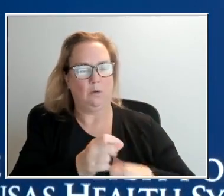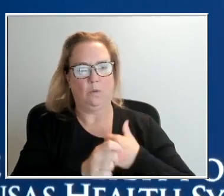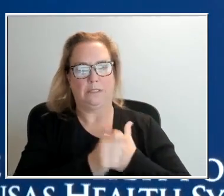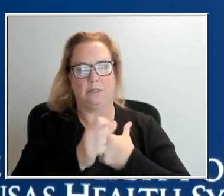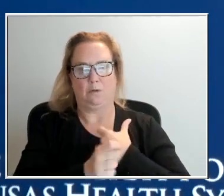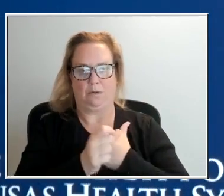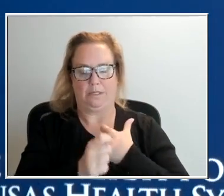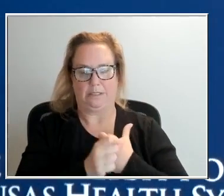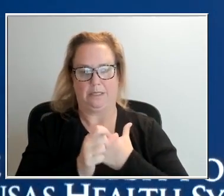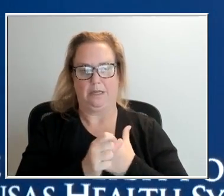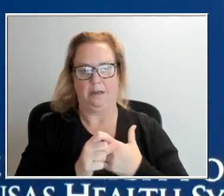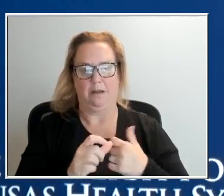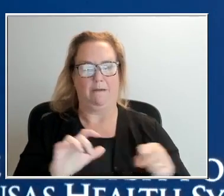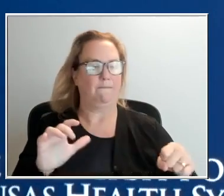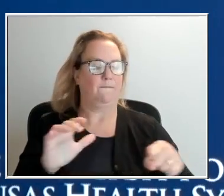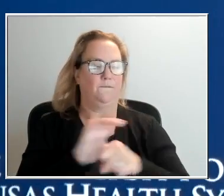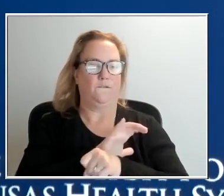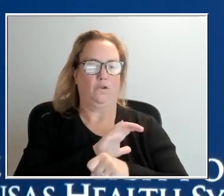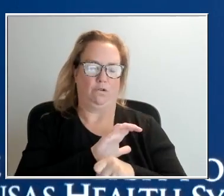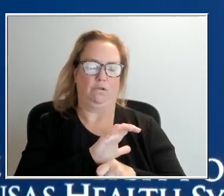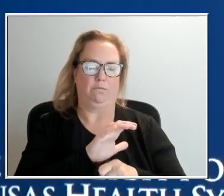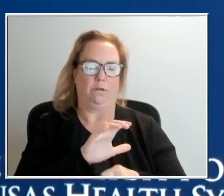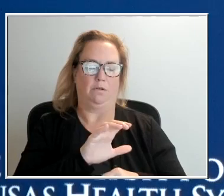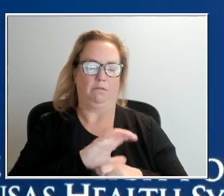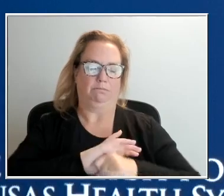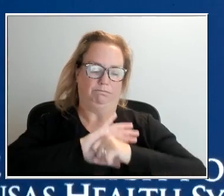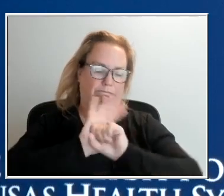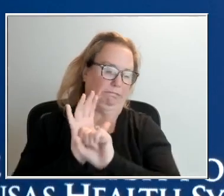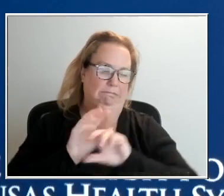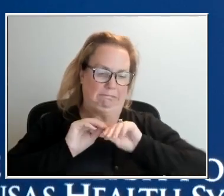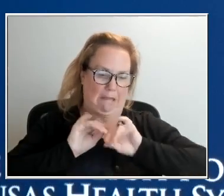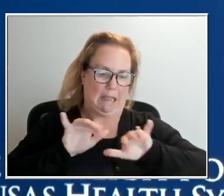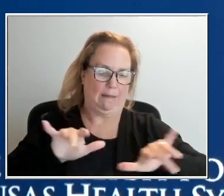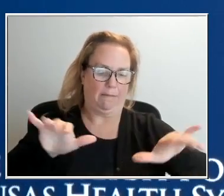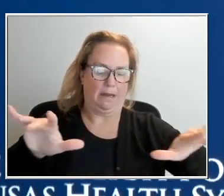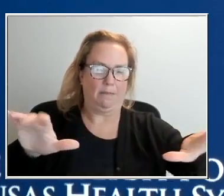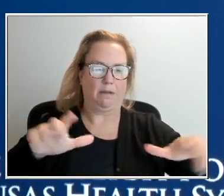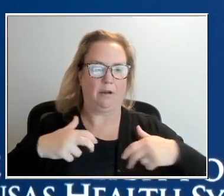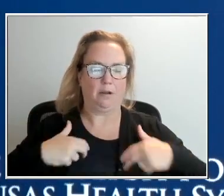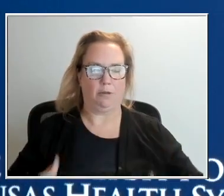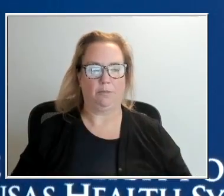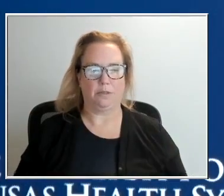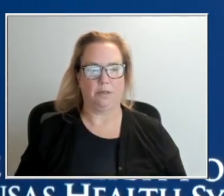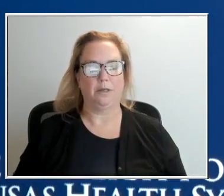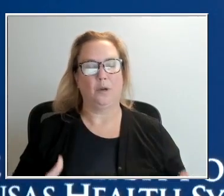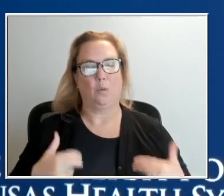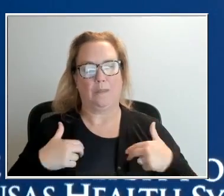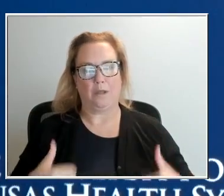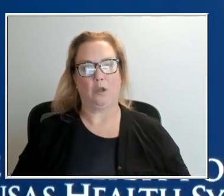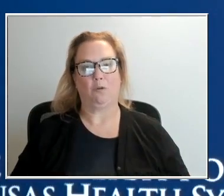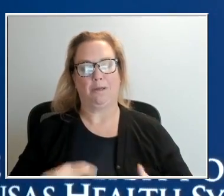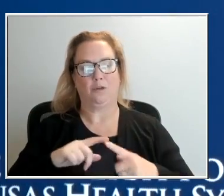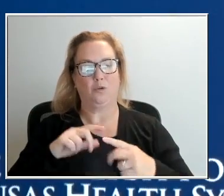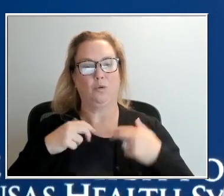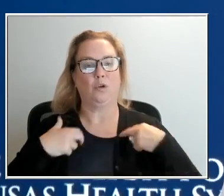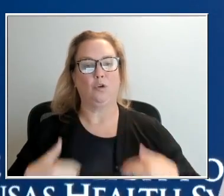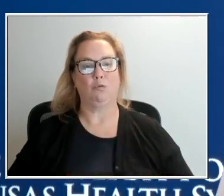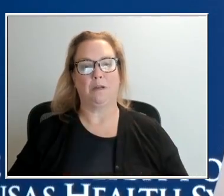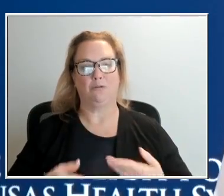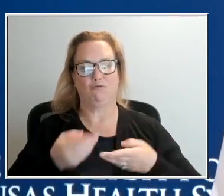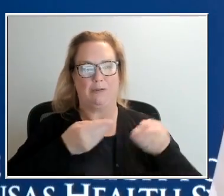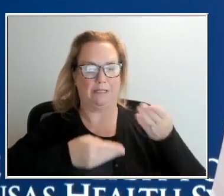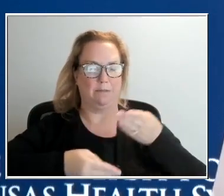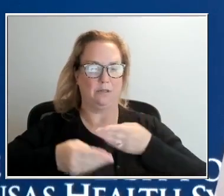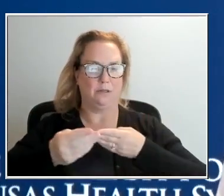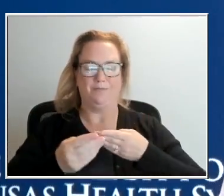a full-blown epidemic or outbreak among humans with human-to-human sustained transmission. Right now, that is not the